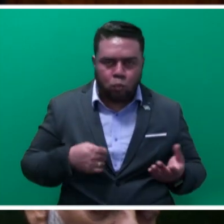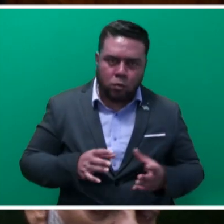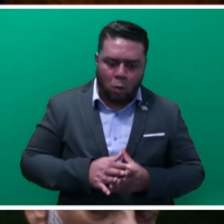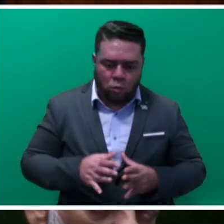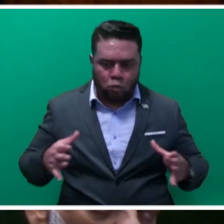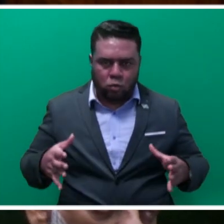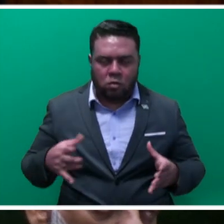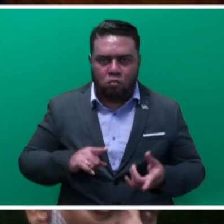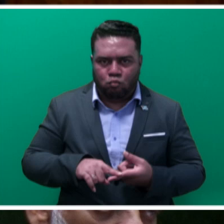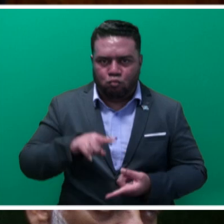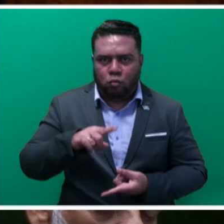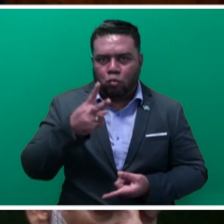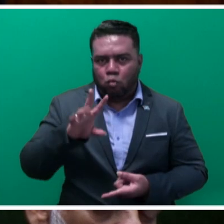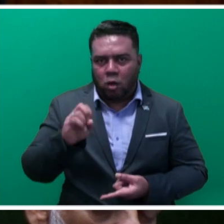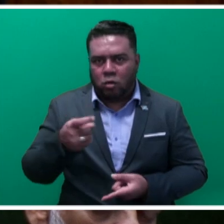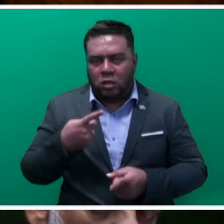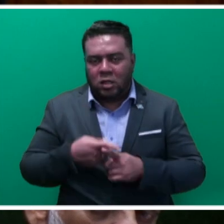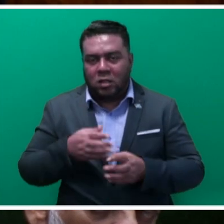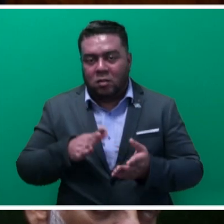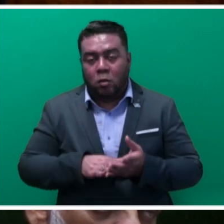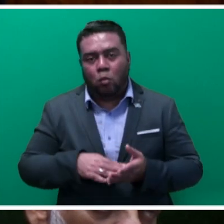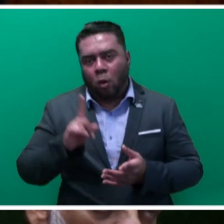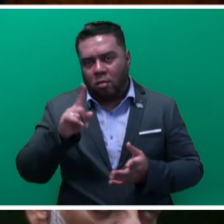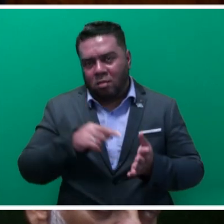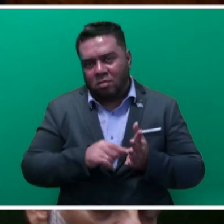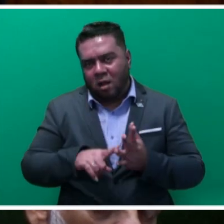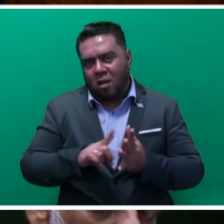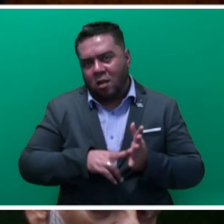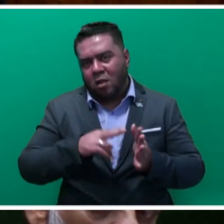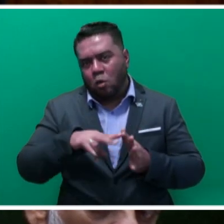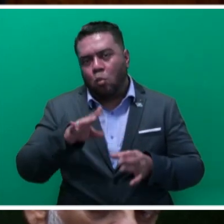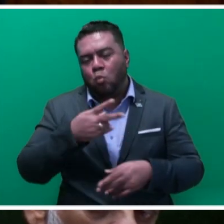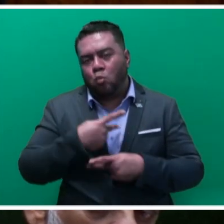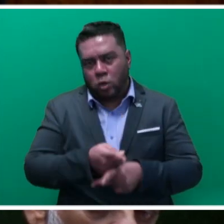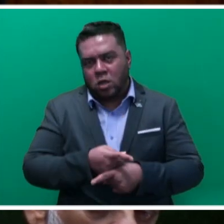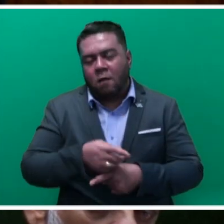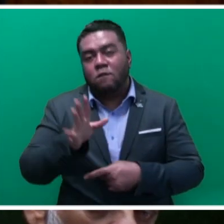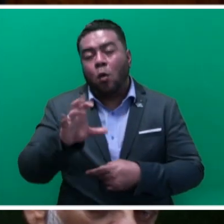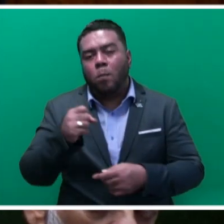from 200 kilograms a week to 1 ton a week for processing.